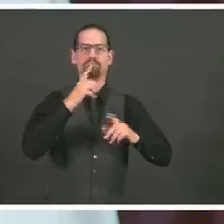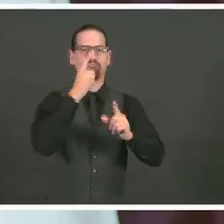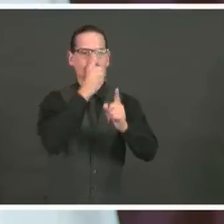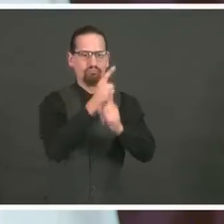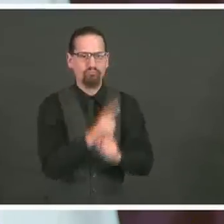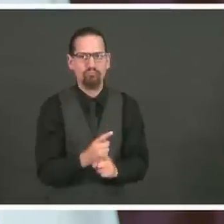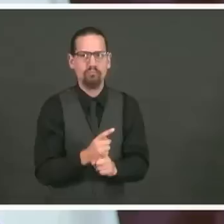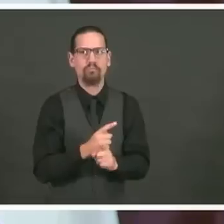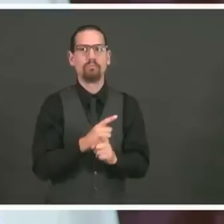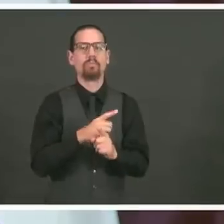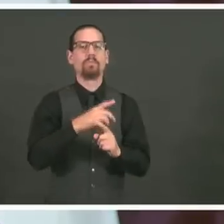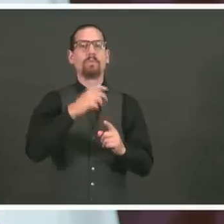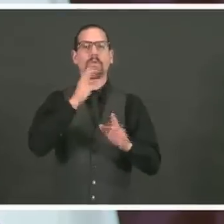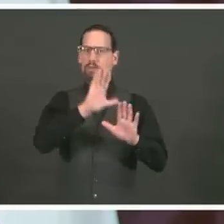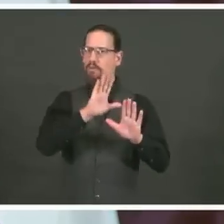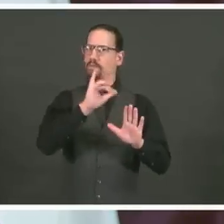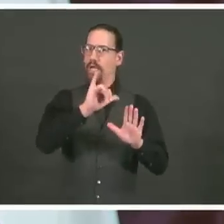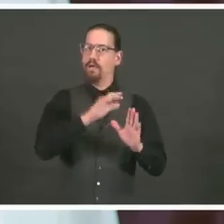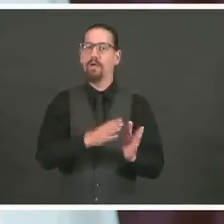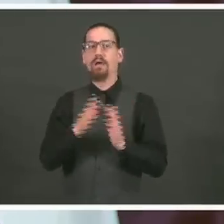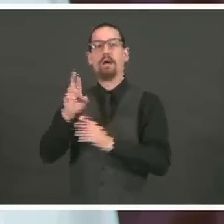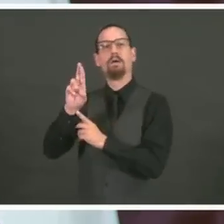test. Having said that,